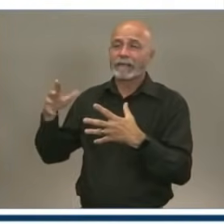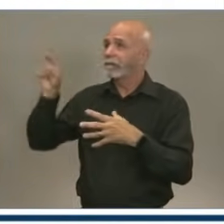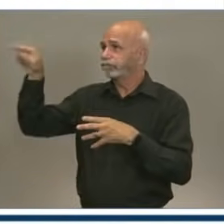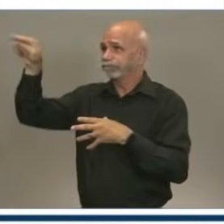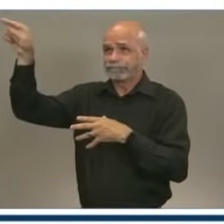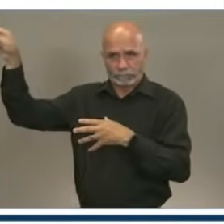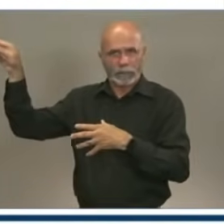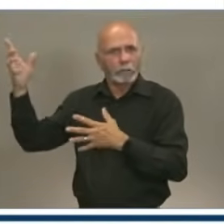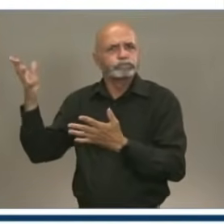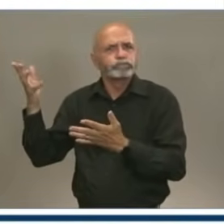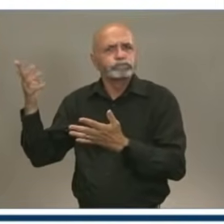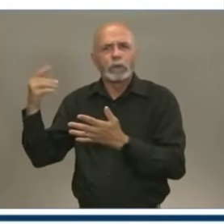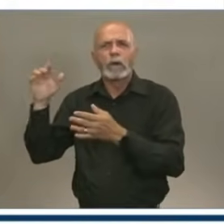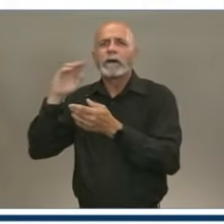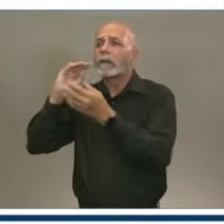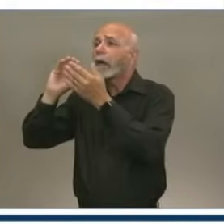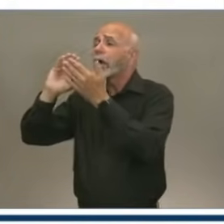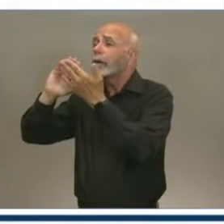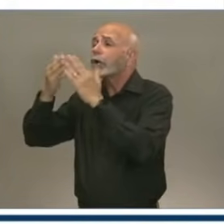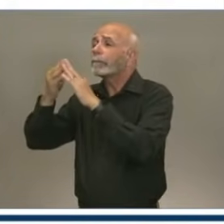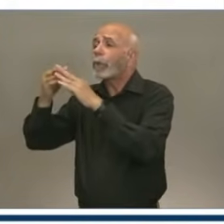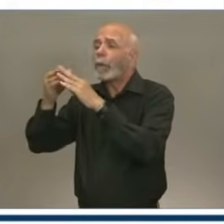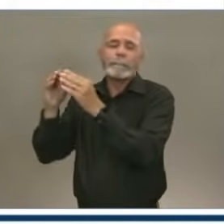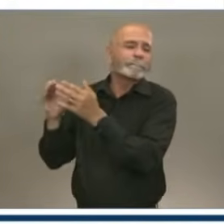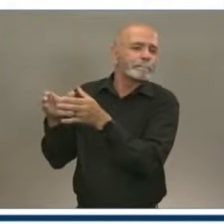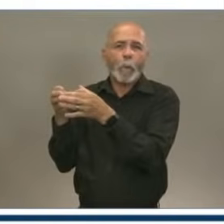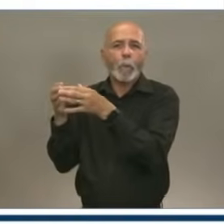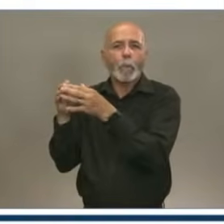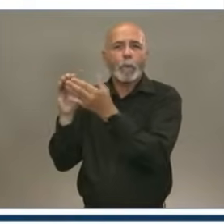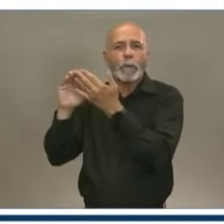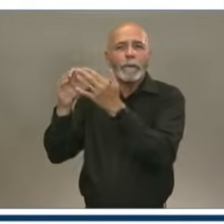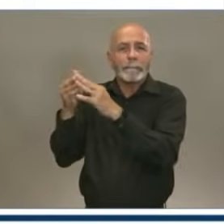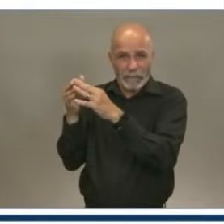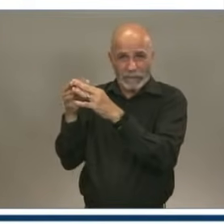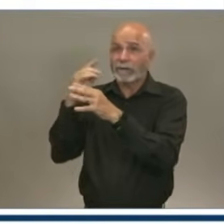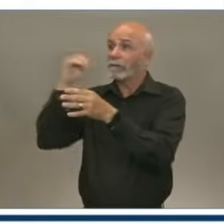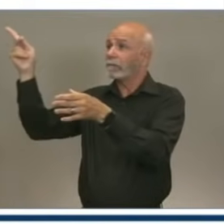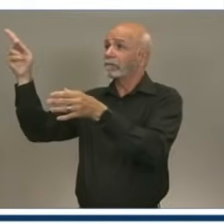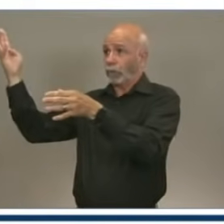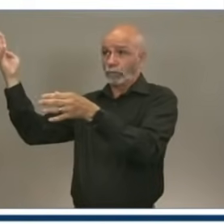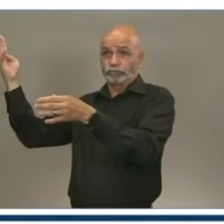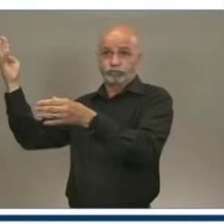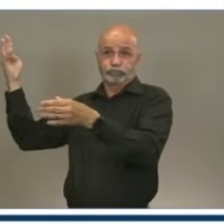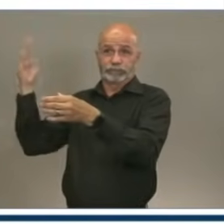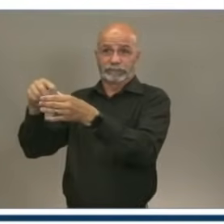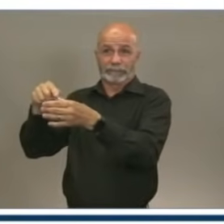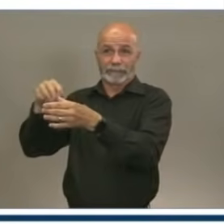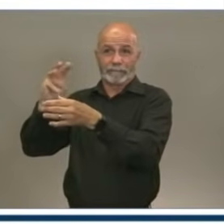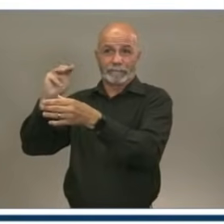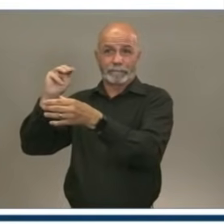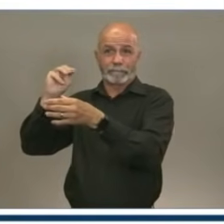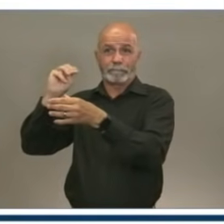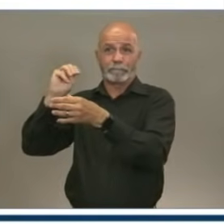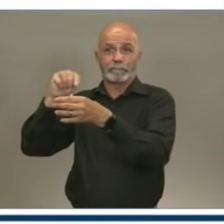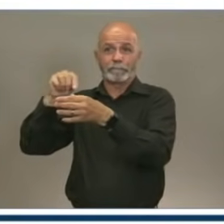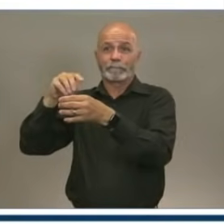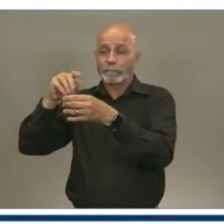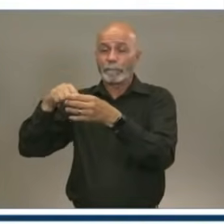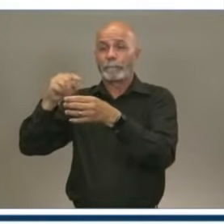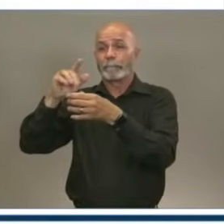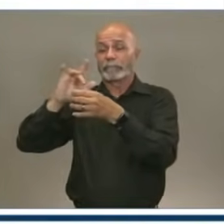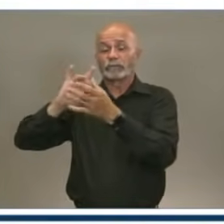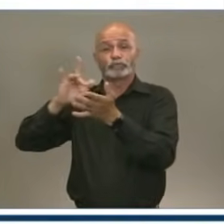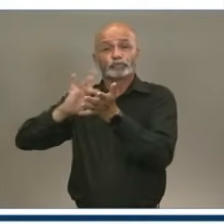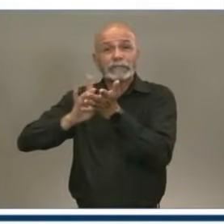in smaller communities where we've become aware. We work with the local community media, with pharmacies, and create innovative ways